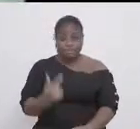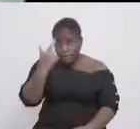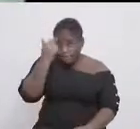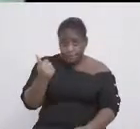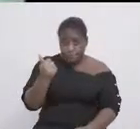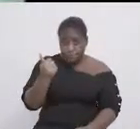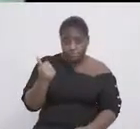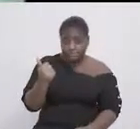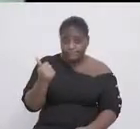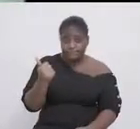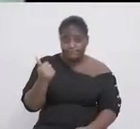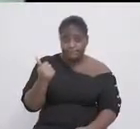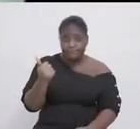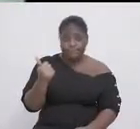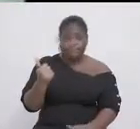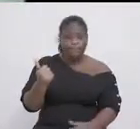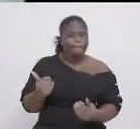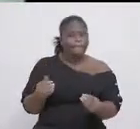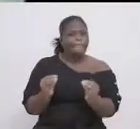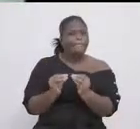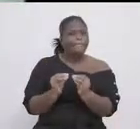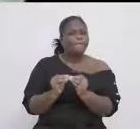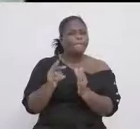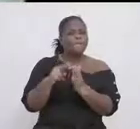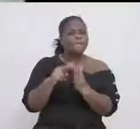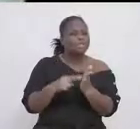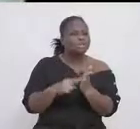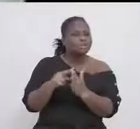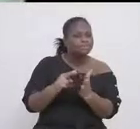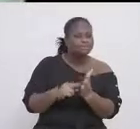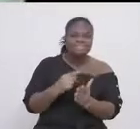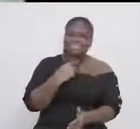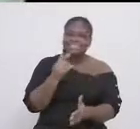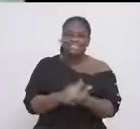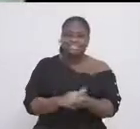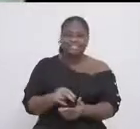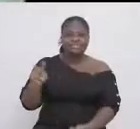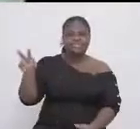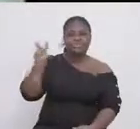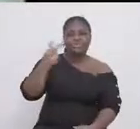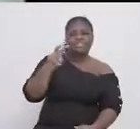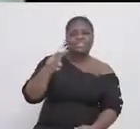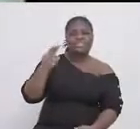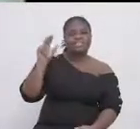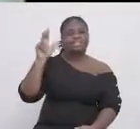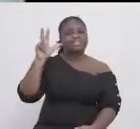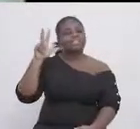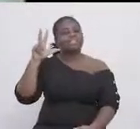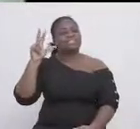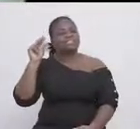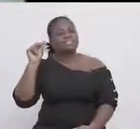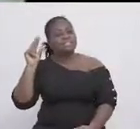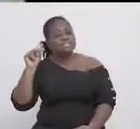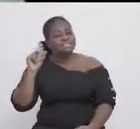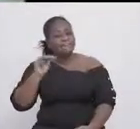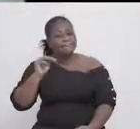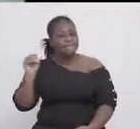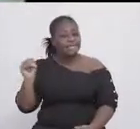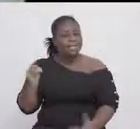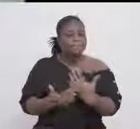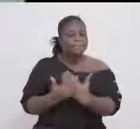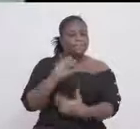because several reports, IFC report mentioned 230 million jobs will be created in Ghana